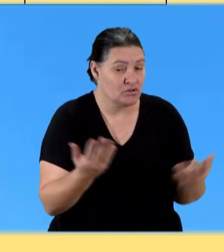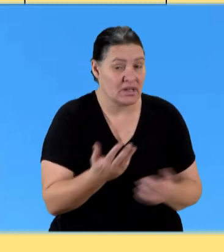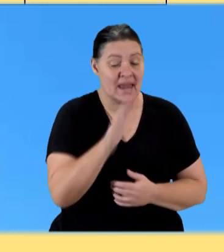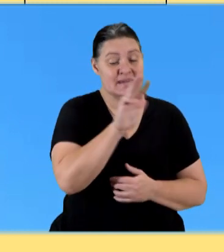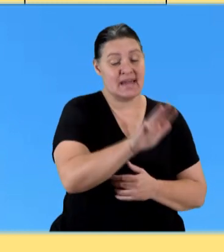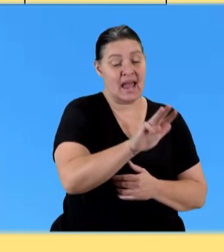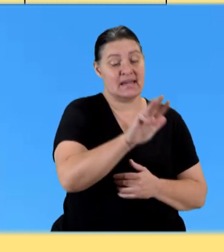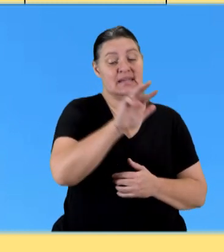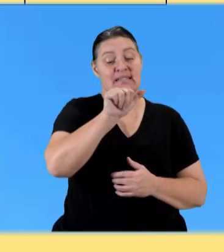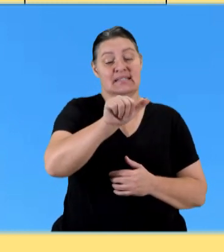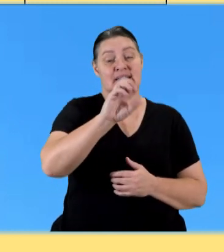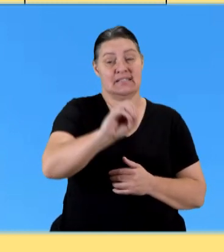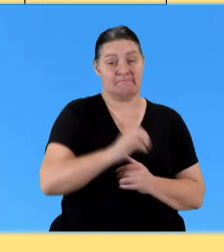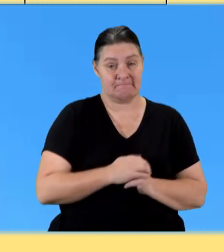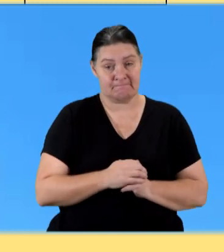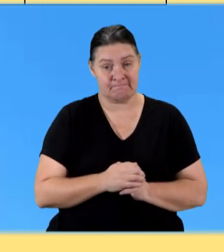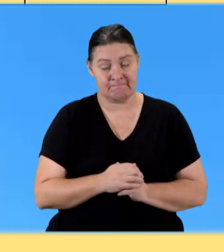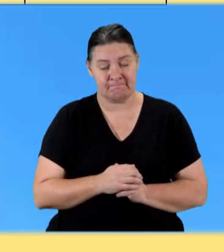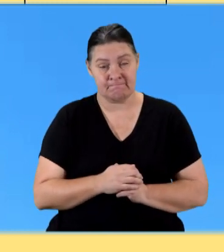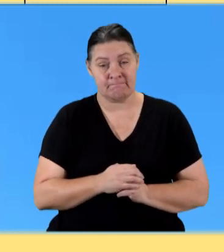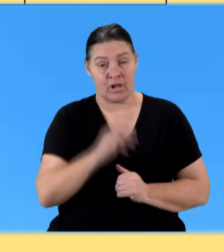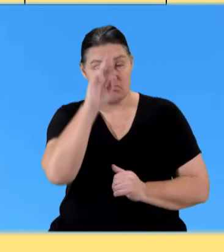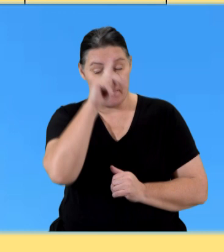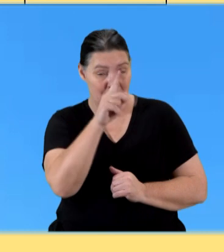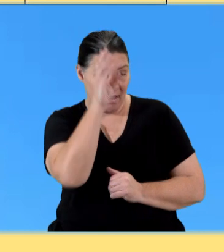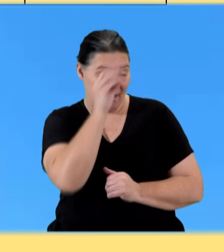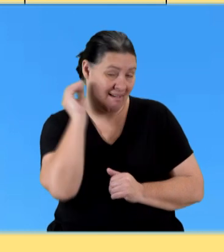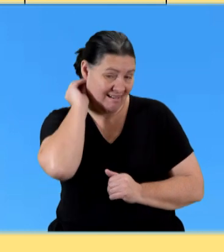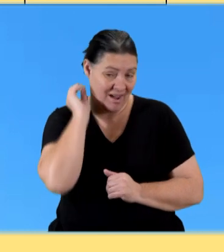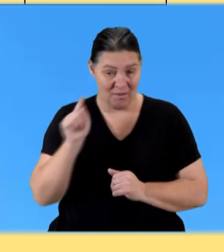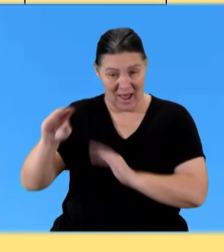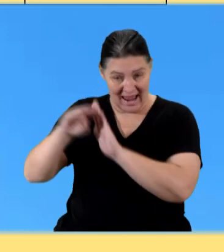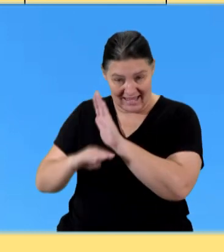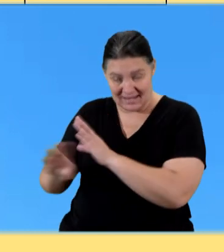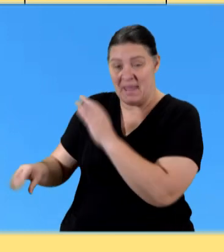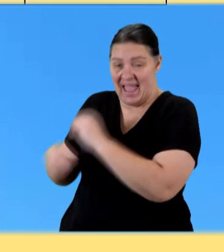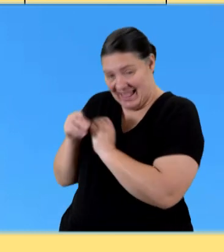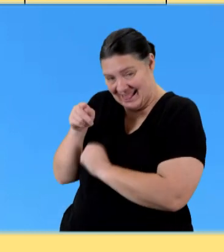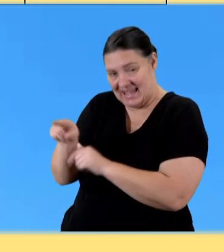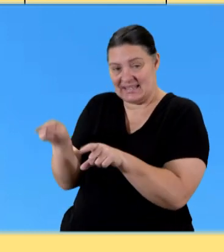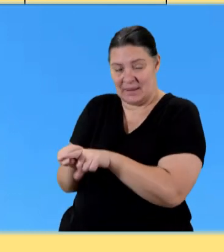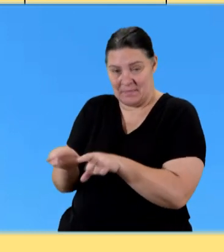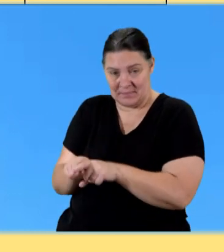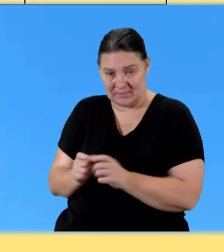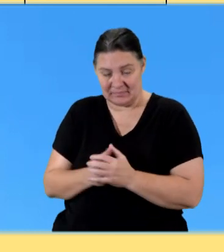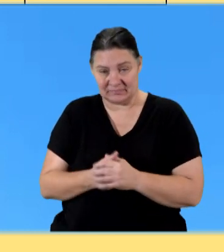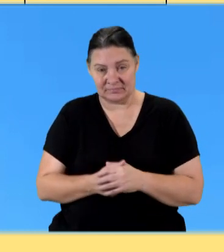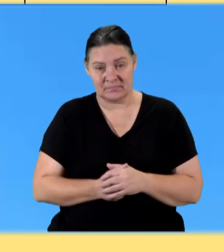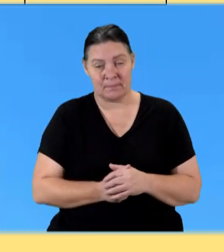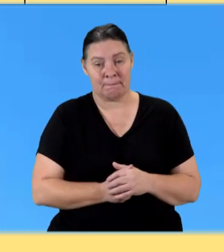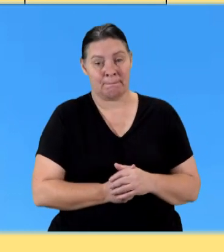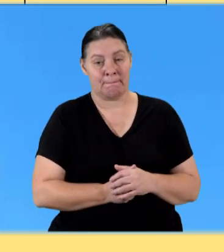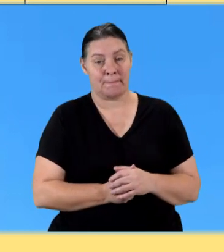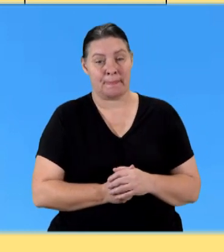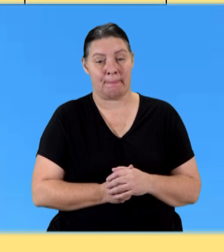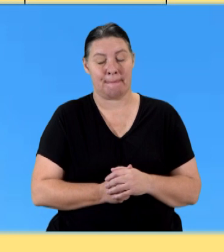by 960. Remember to remind me when I do the creditors list that